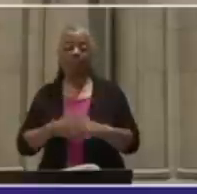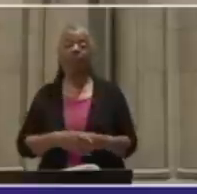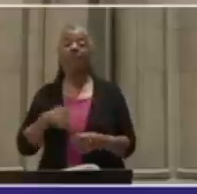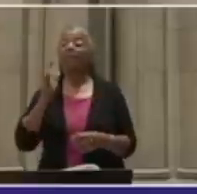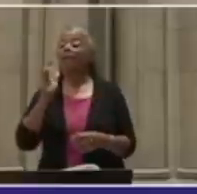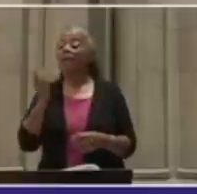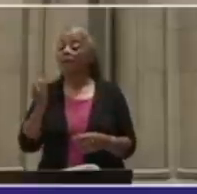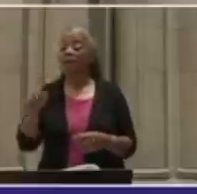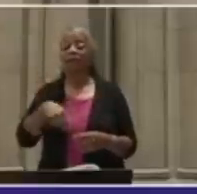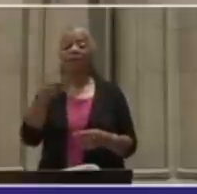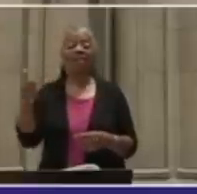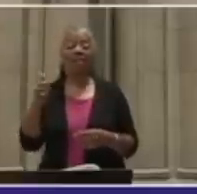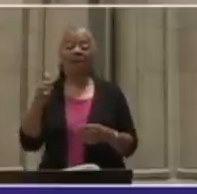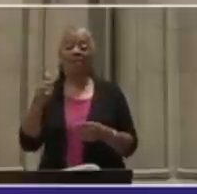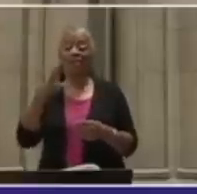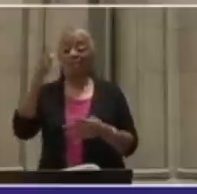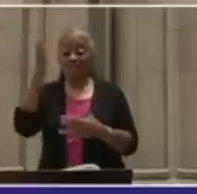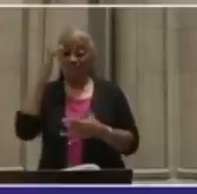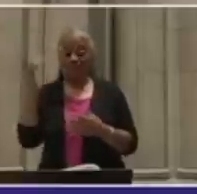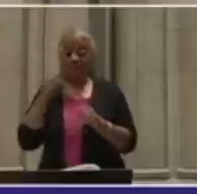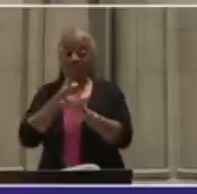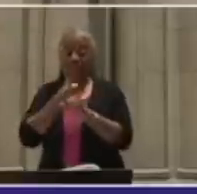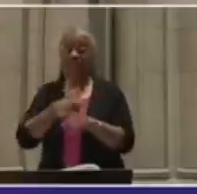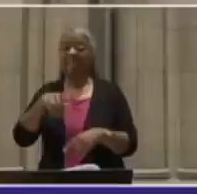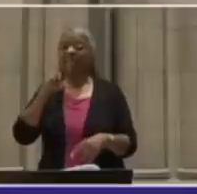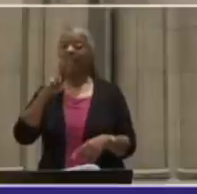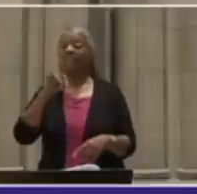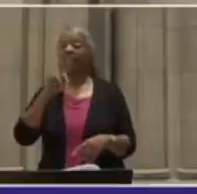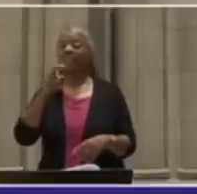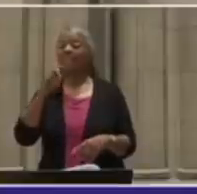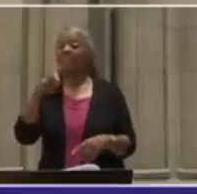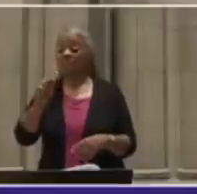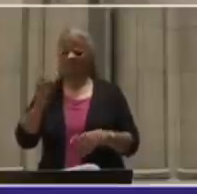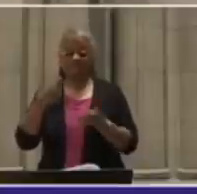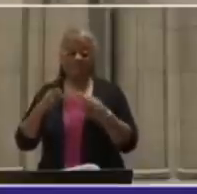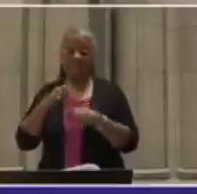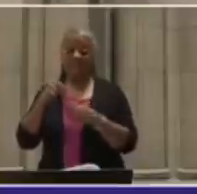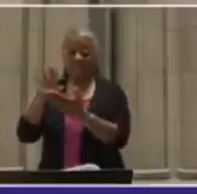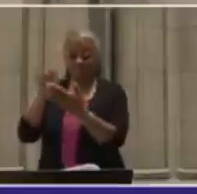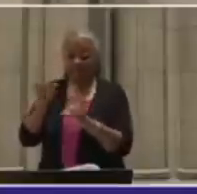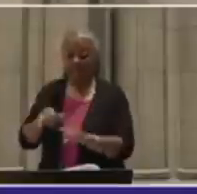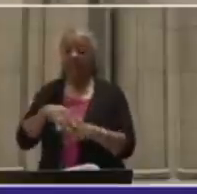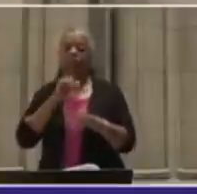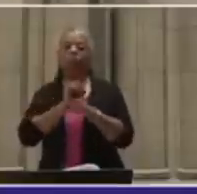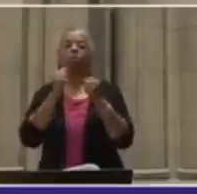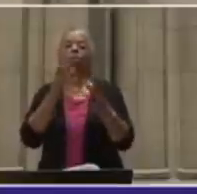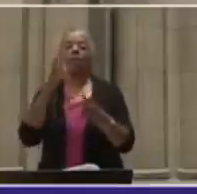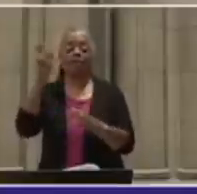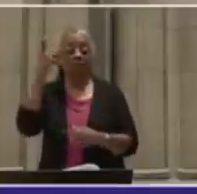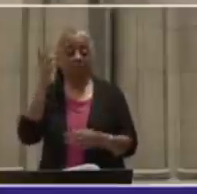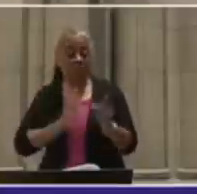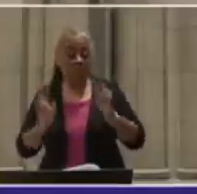on, another virus hit, diphtheria. And instead of dealing with diphtheria, the work of many politicians was to blame